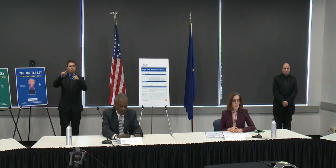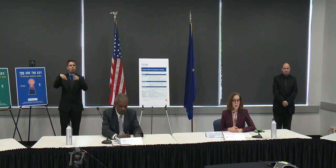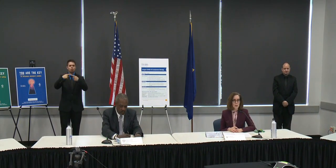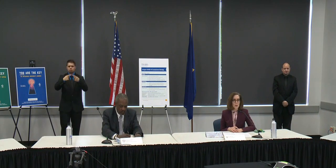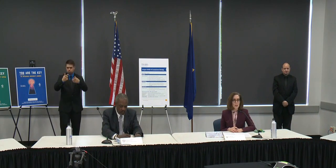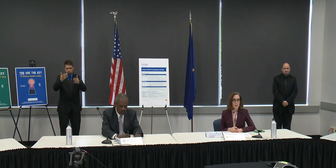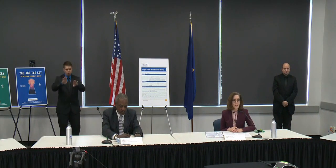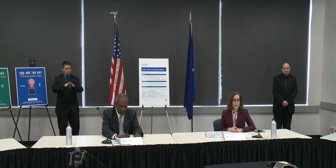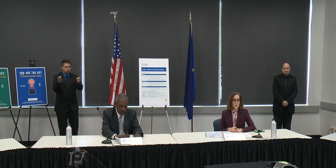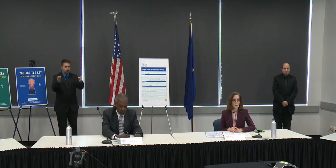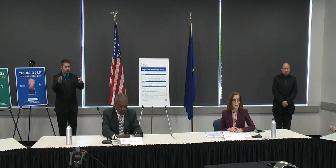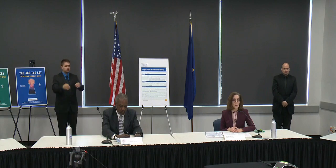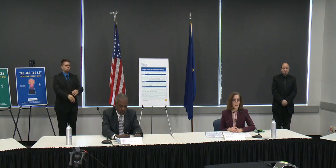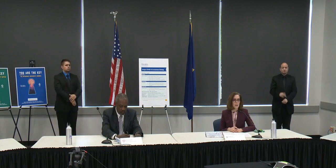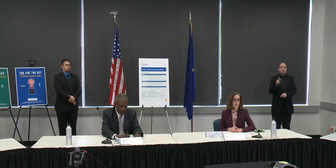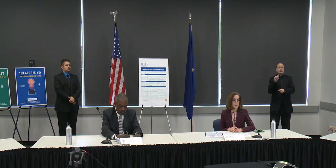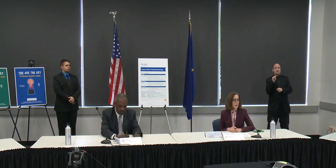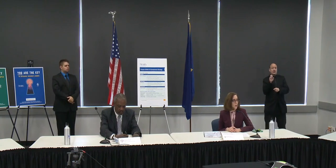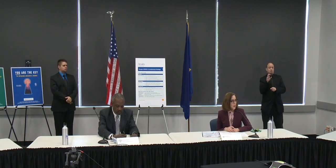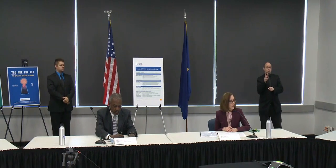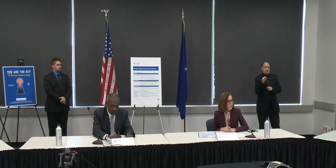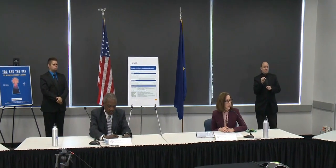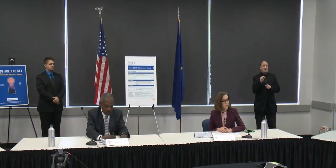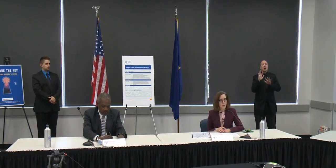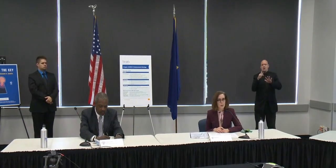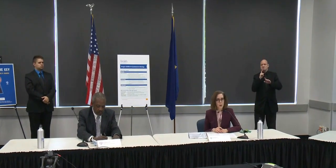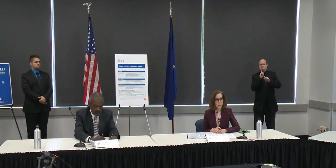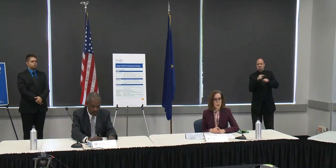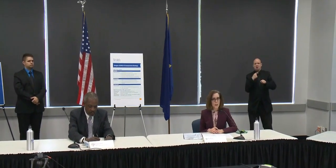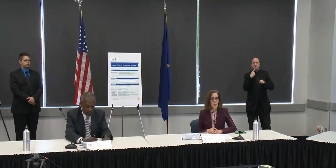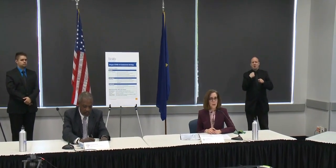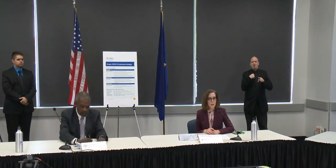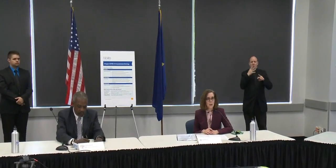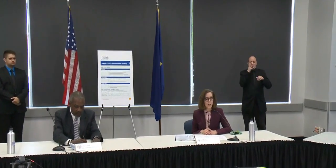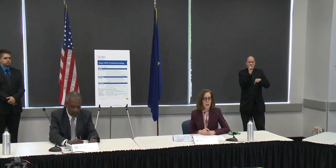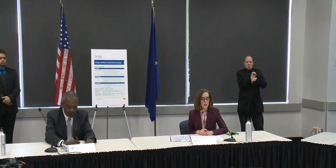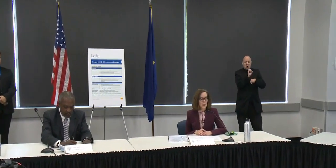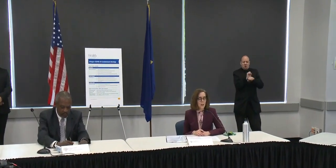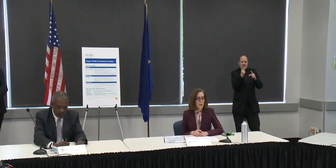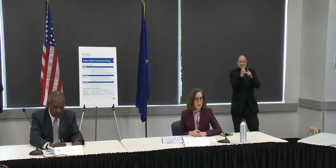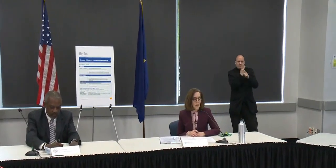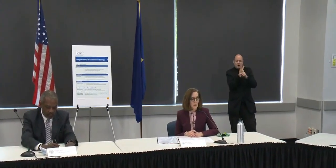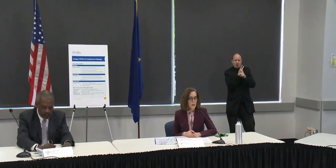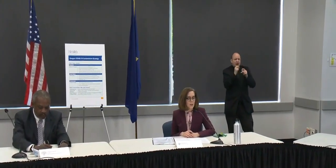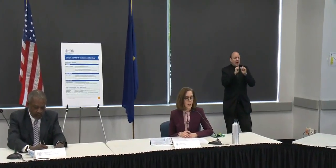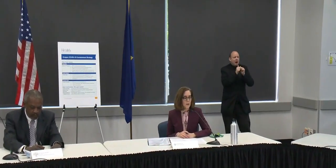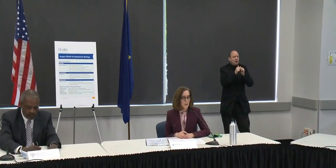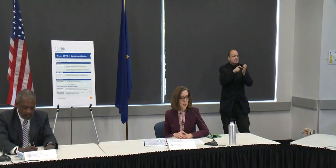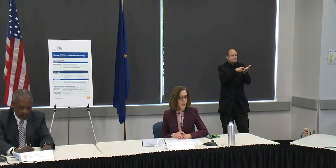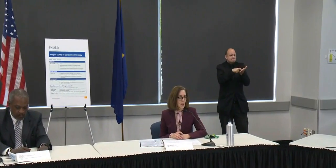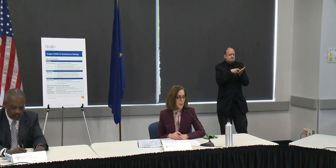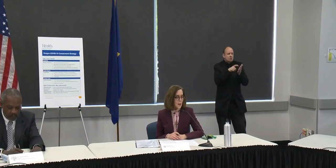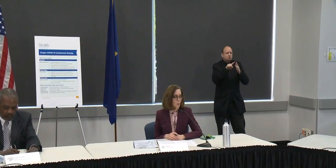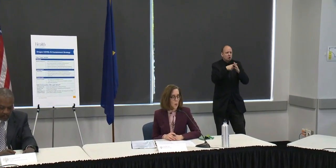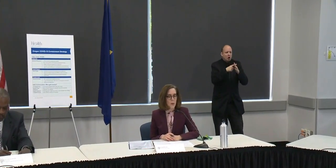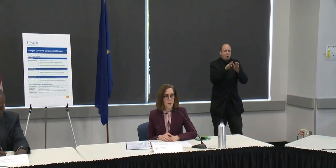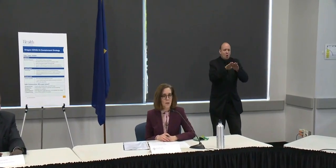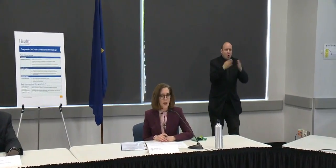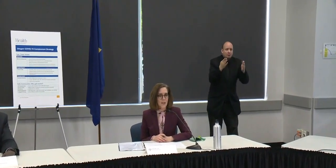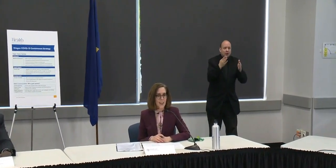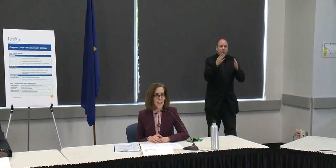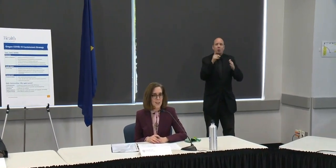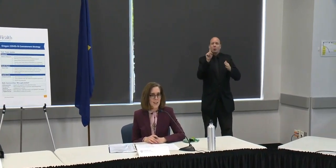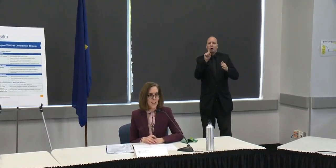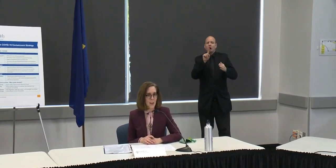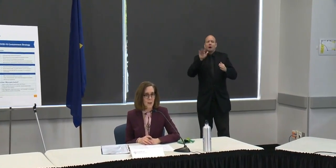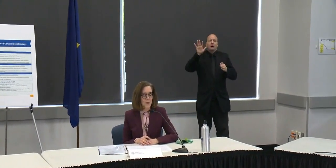i would just say generally uh we're working on the criteria for reopening in uh in counties that have seen uh more than